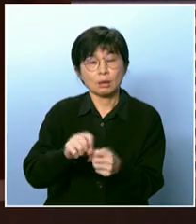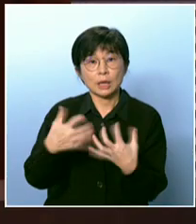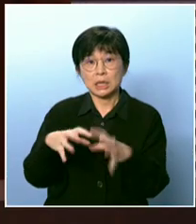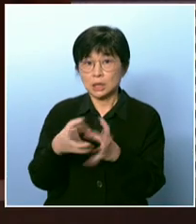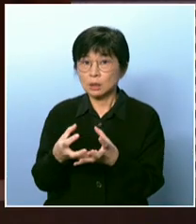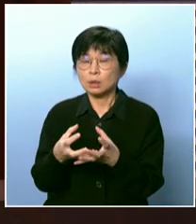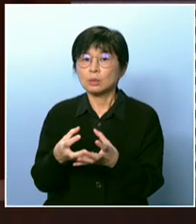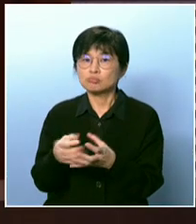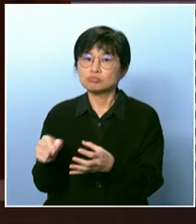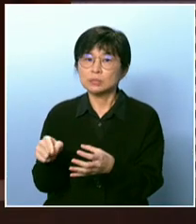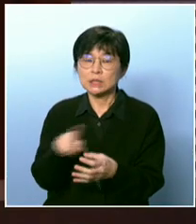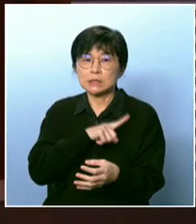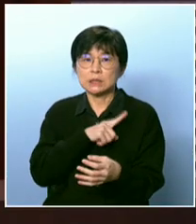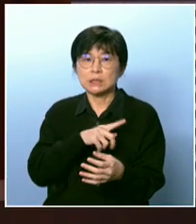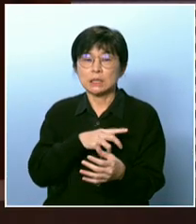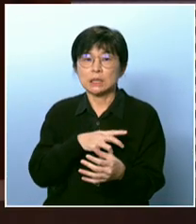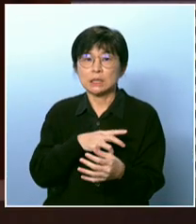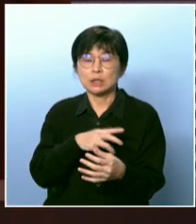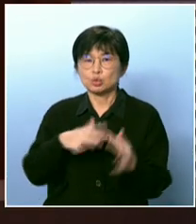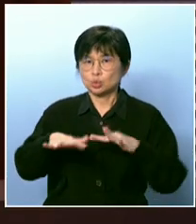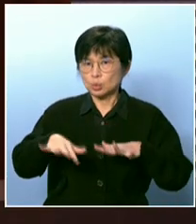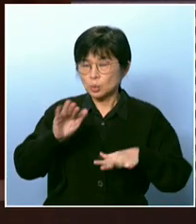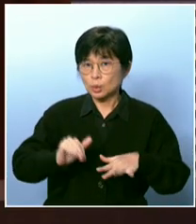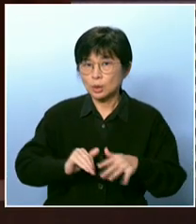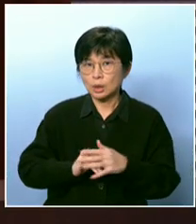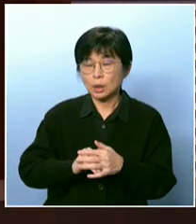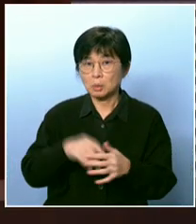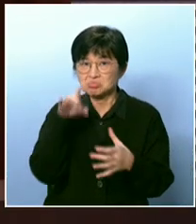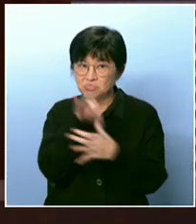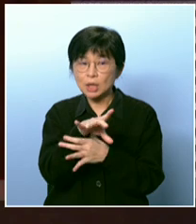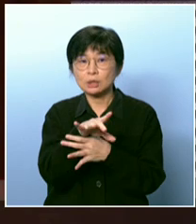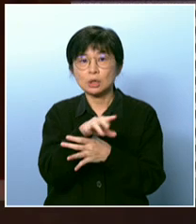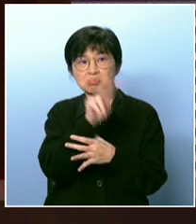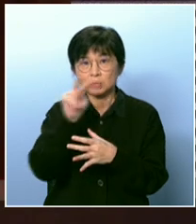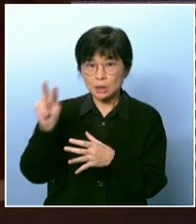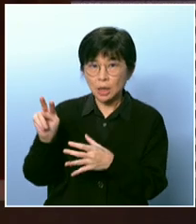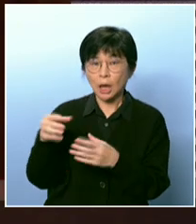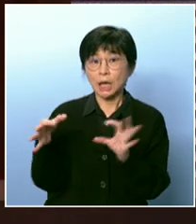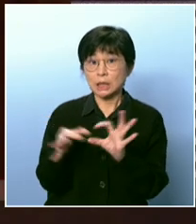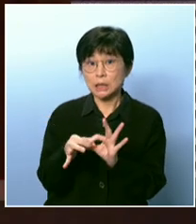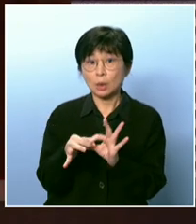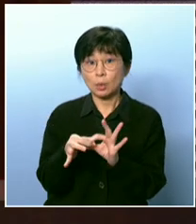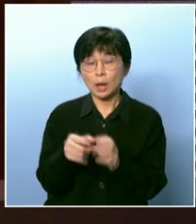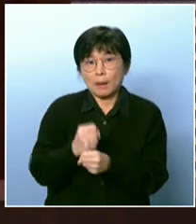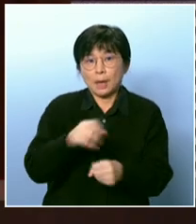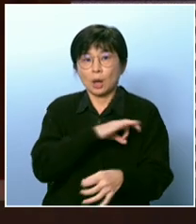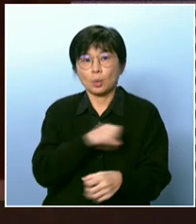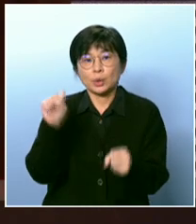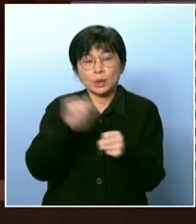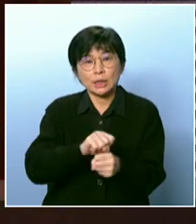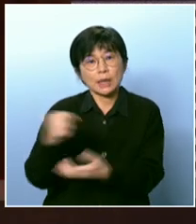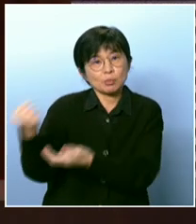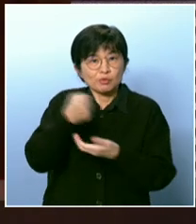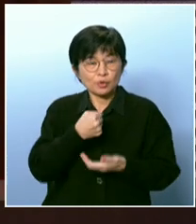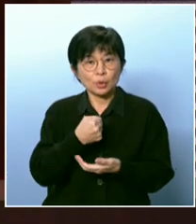pools for children, and these operators understand that this is an additional